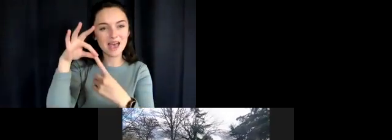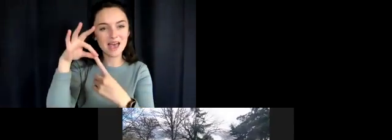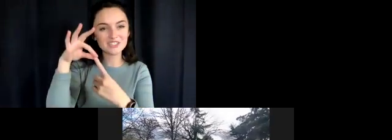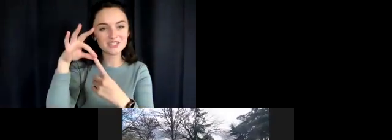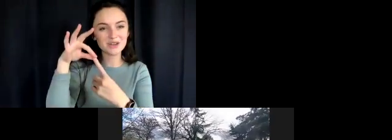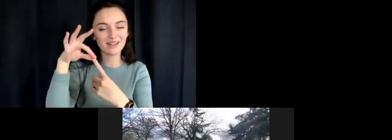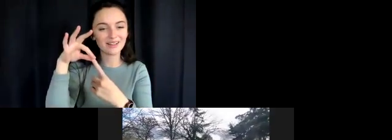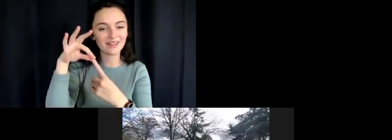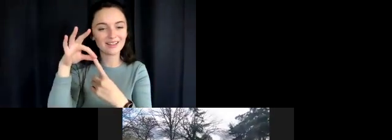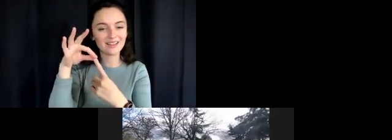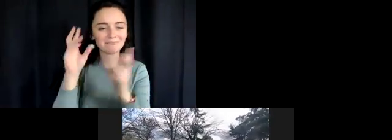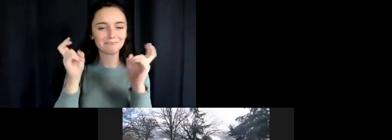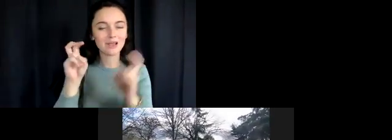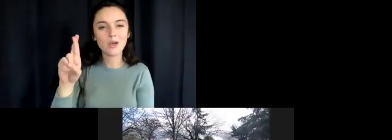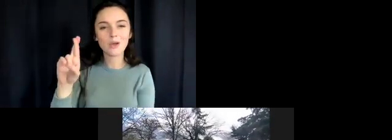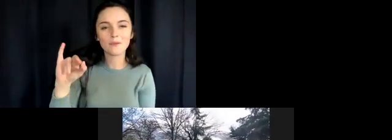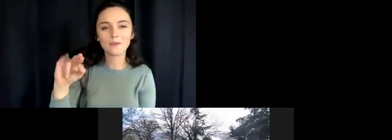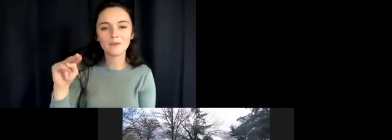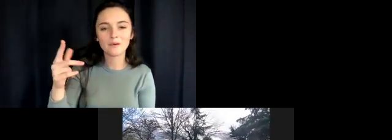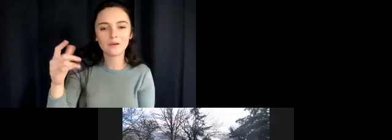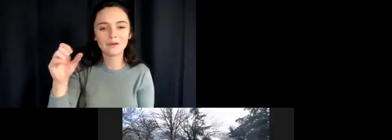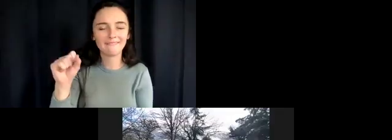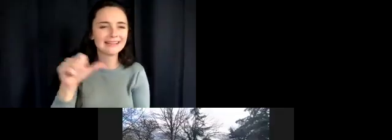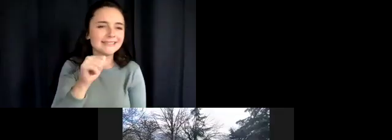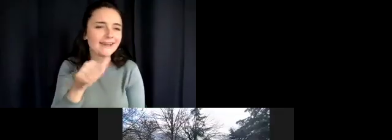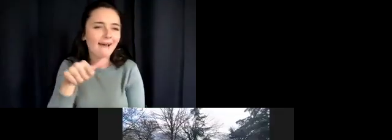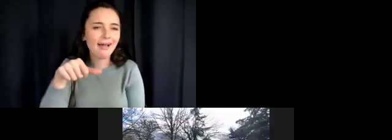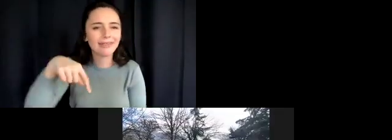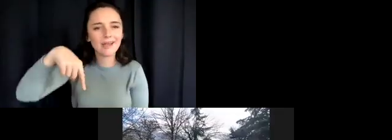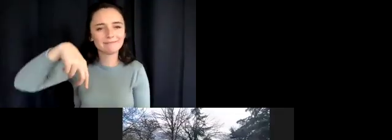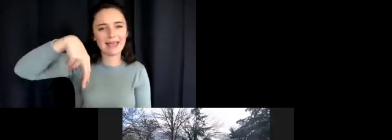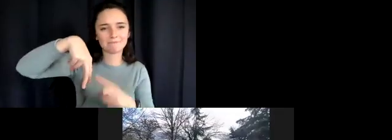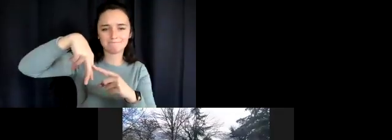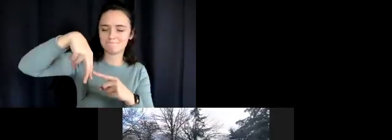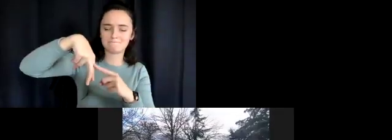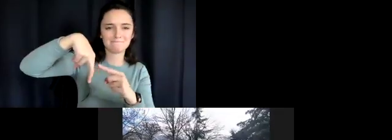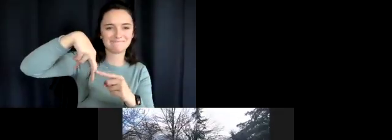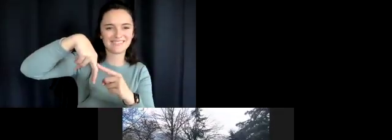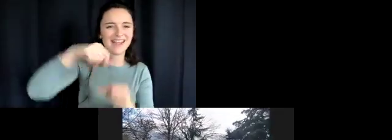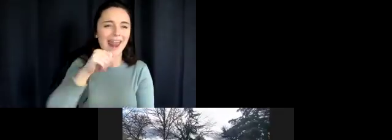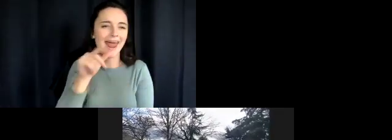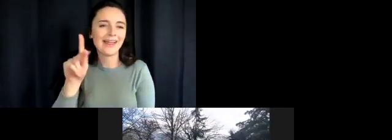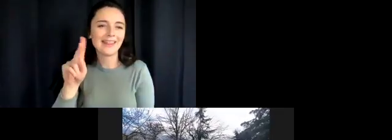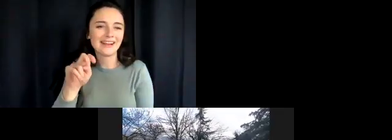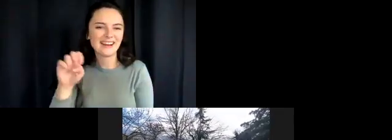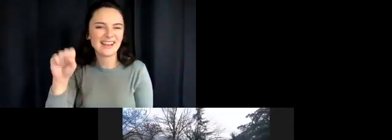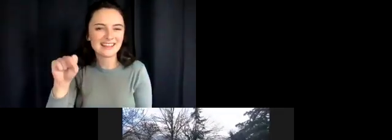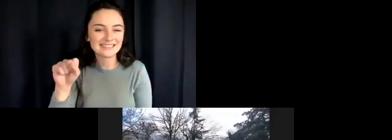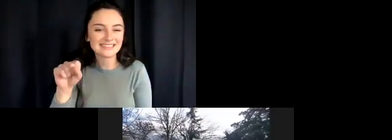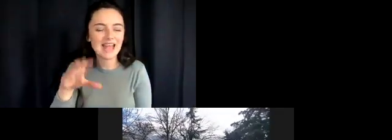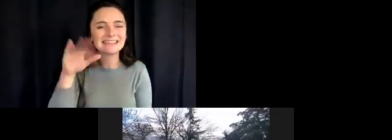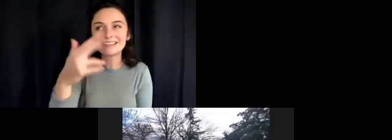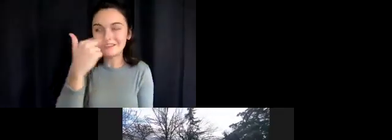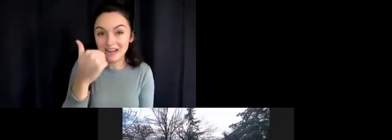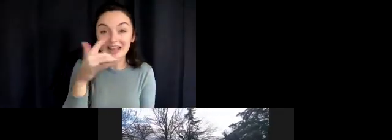their what would be, I'm not sure if that's their knee actually. I believe their ankle. Thank you. It's funny because it looks like knees, but they